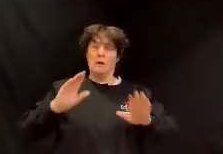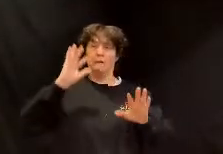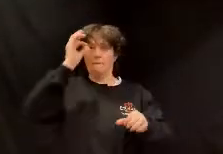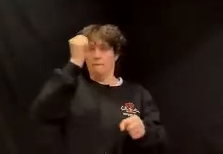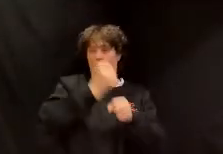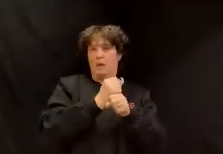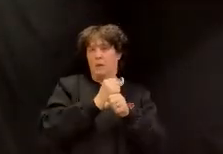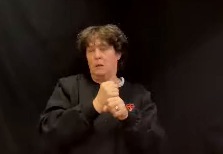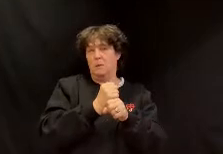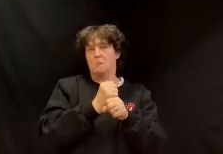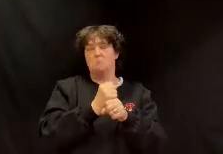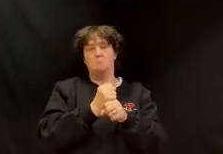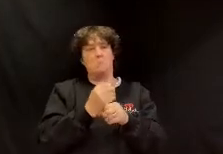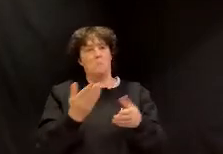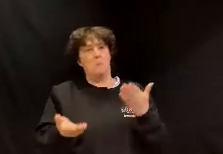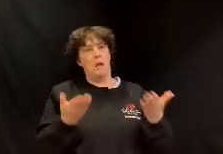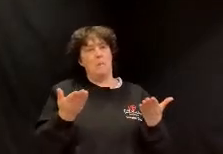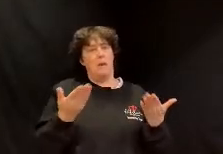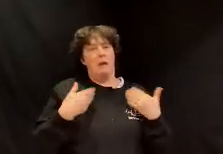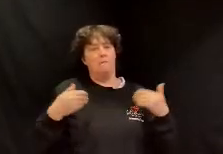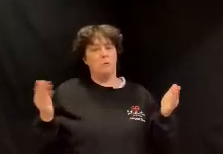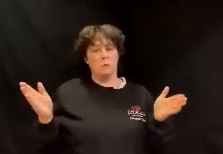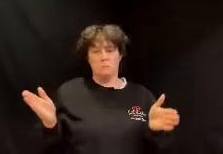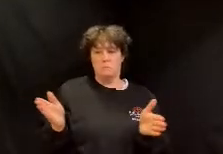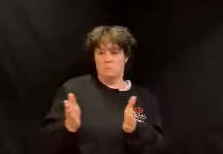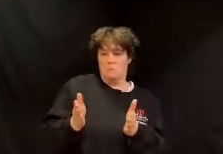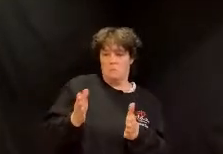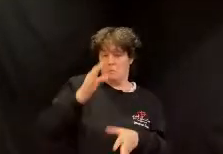in our life that we have small faith.